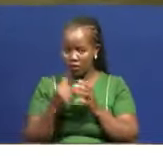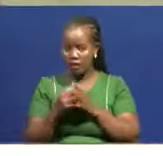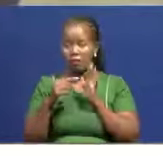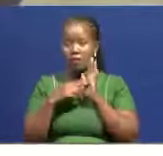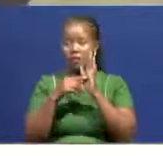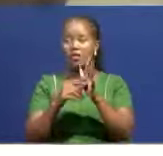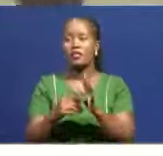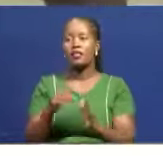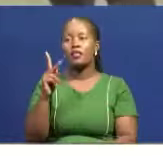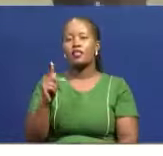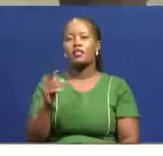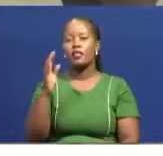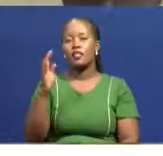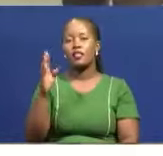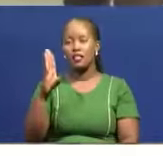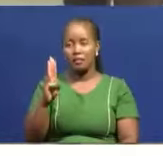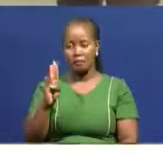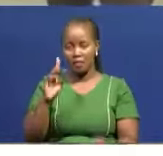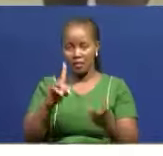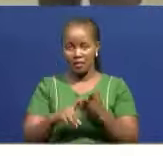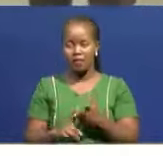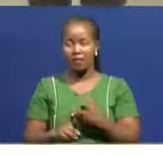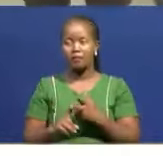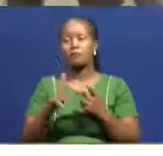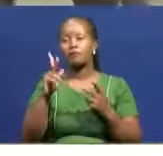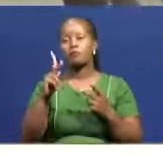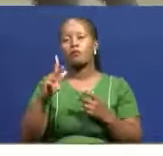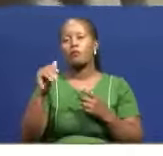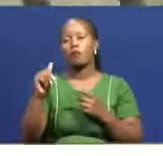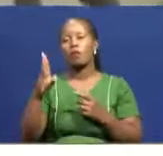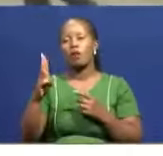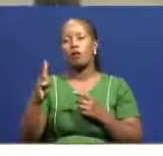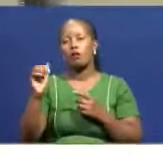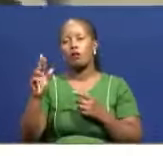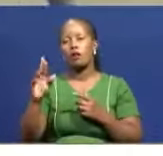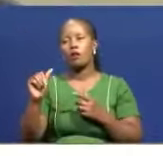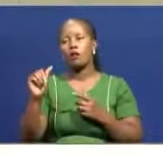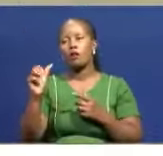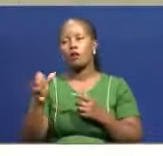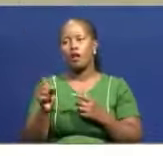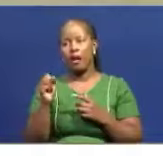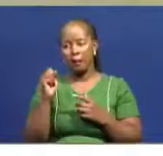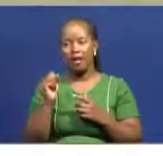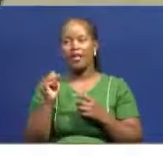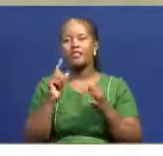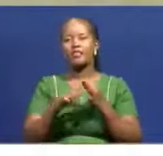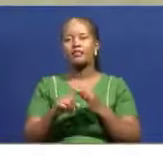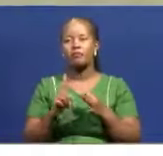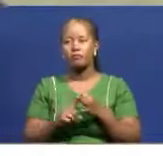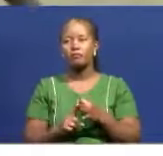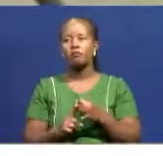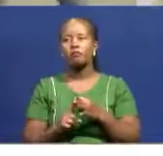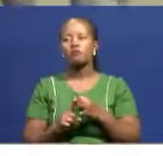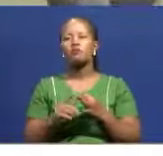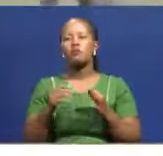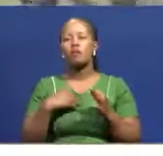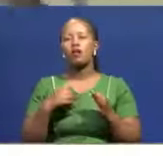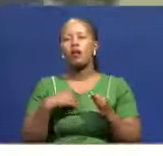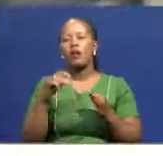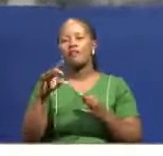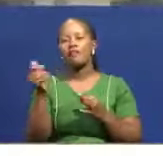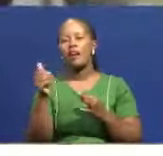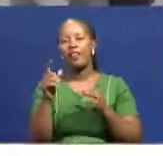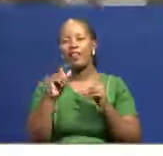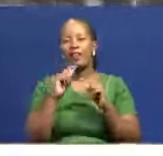of the Lions. Yes. Cabras have come in as well. Mm-hmm. Enengai Oilers have come in. Mm-hmm. I think we've got to thank that group of